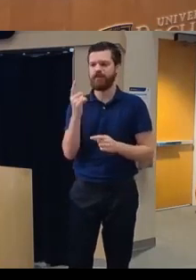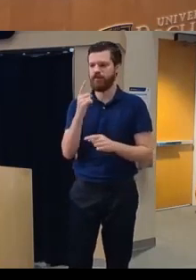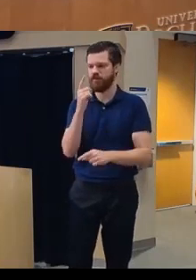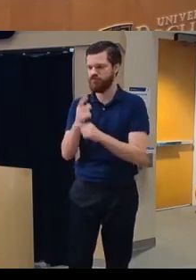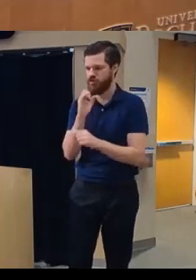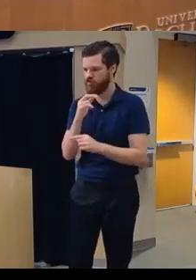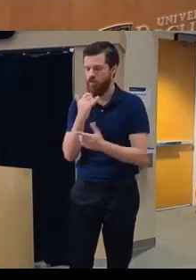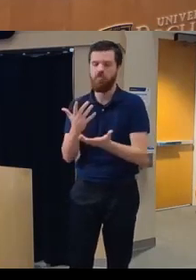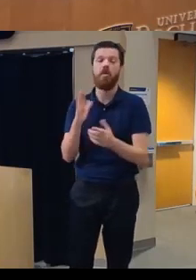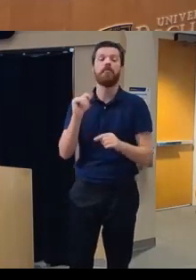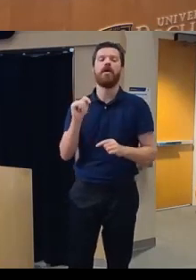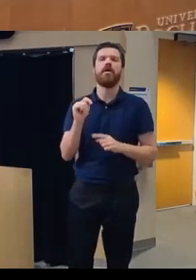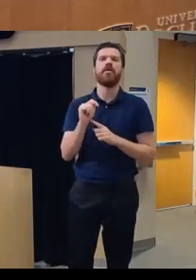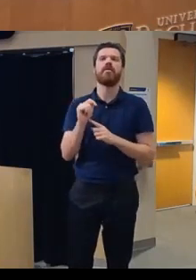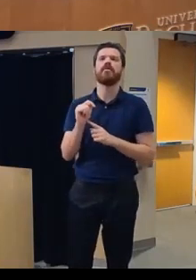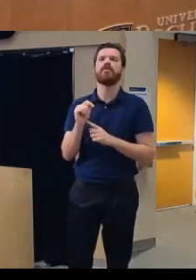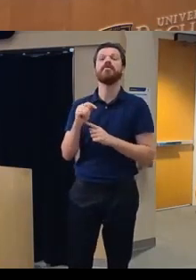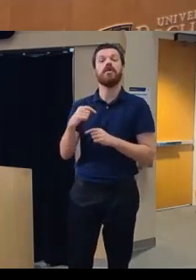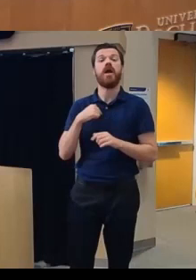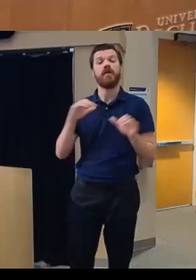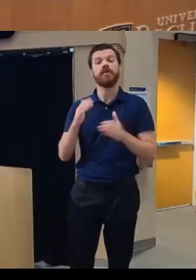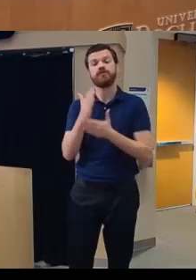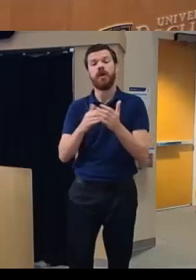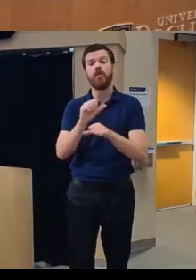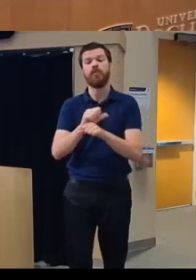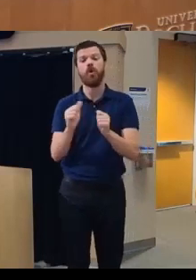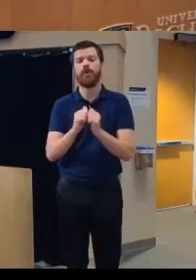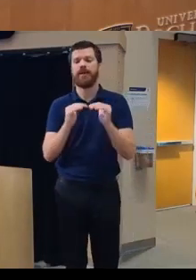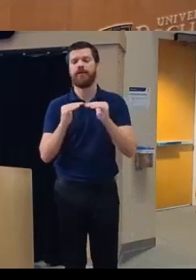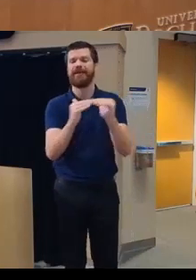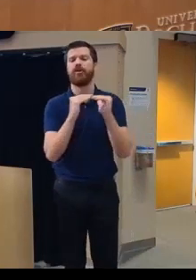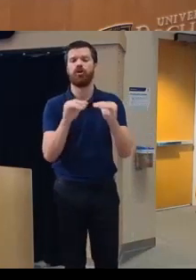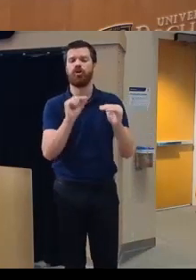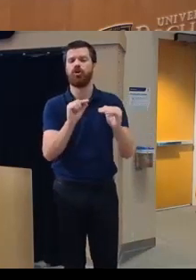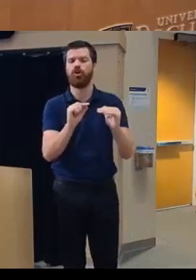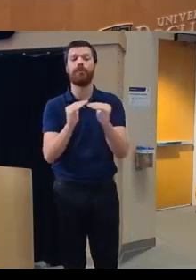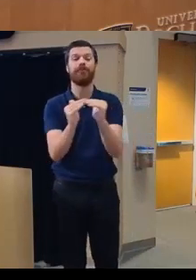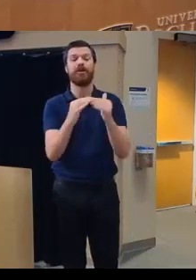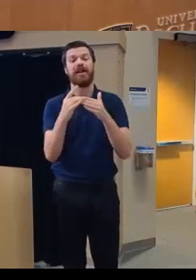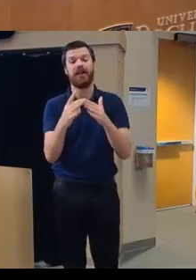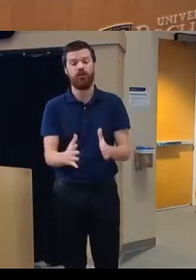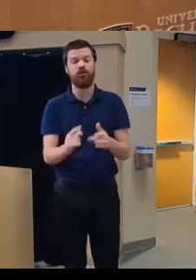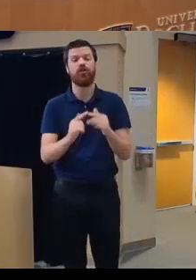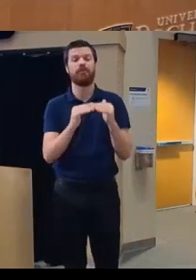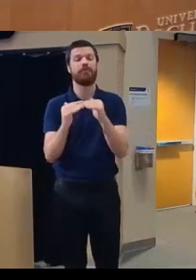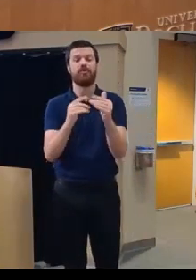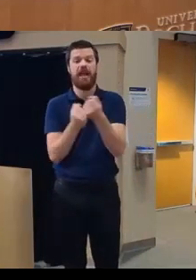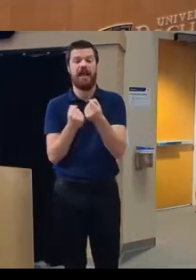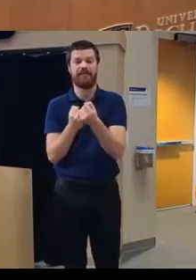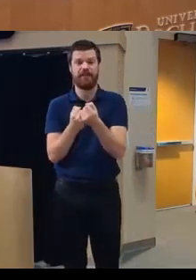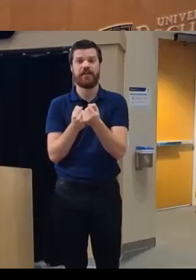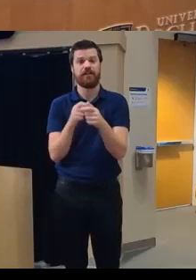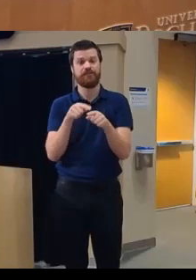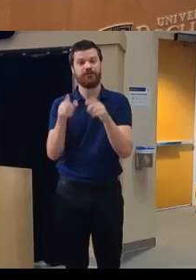But yeah, we did not use, I mean, I've done some work with peers before. I mean, I think peer leaders and peer advocates or whatever, or